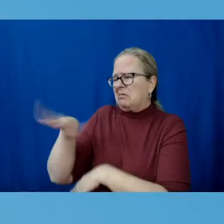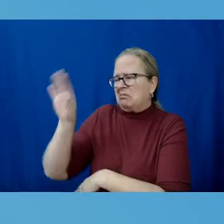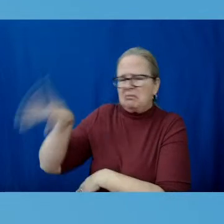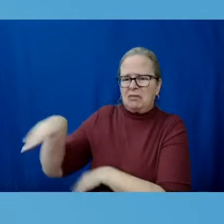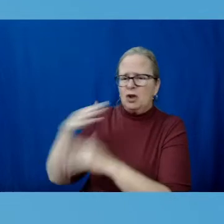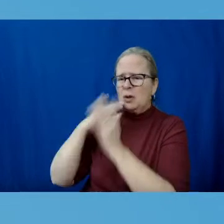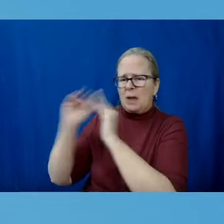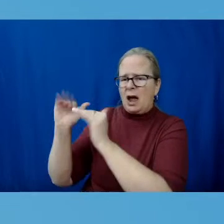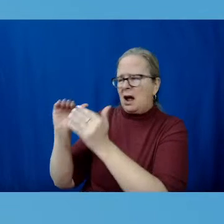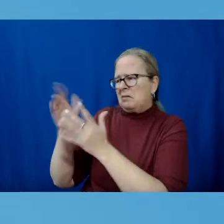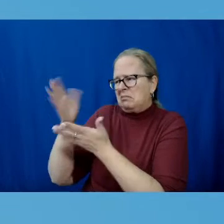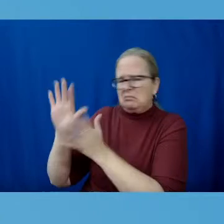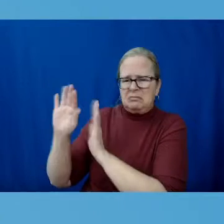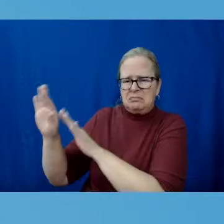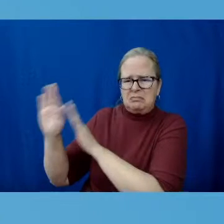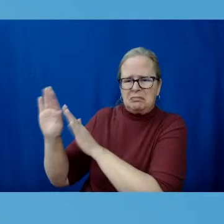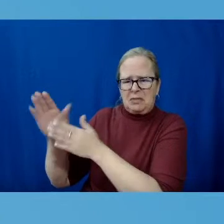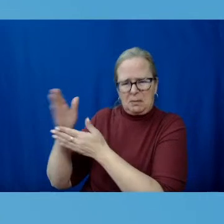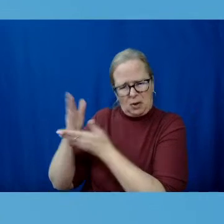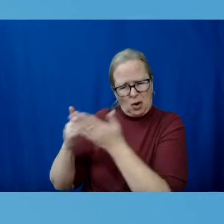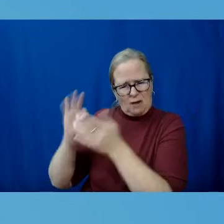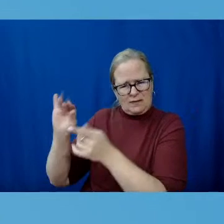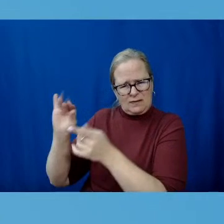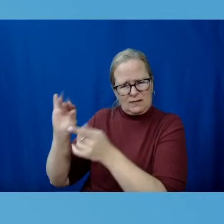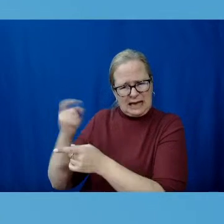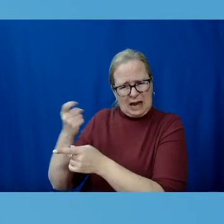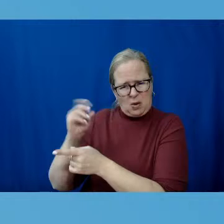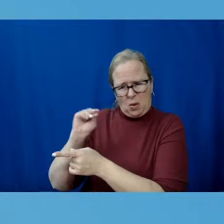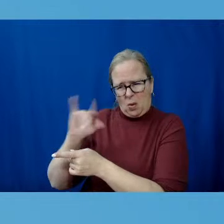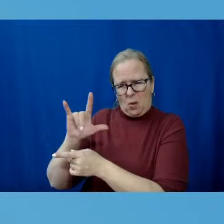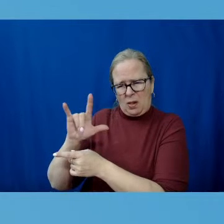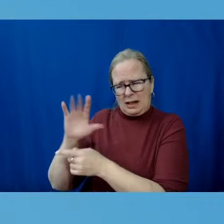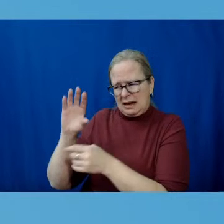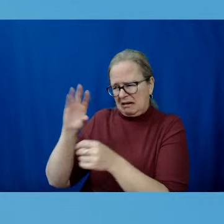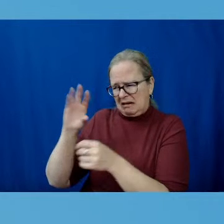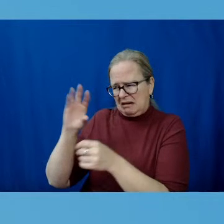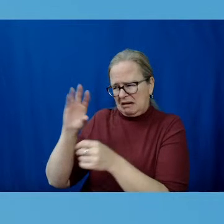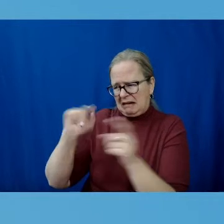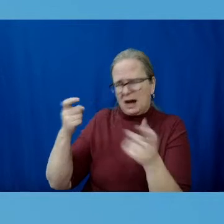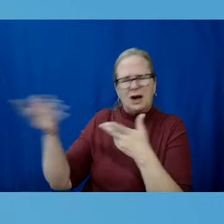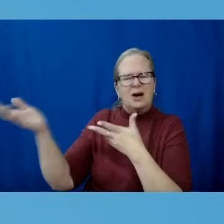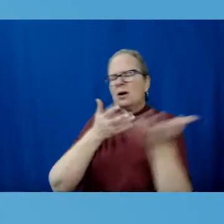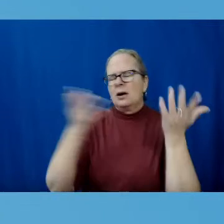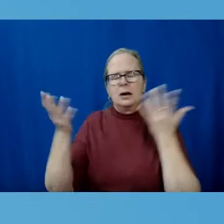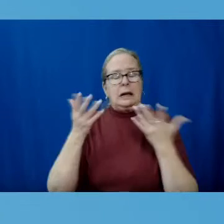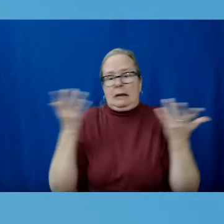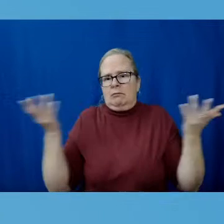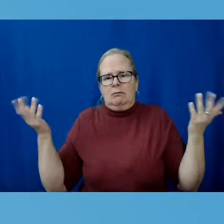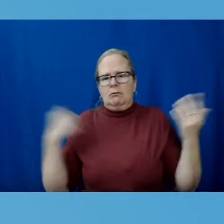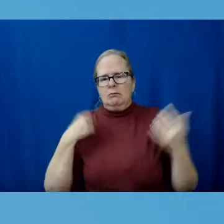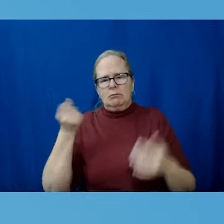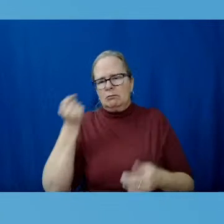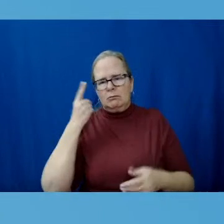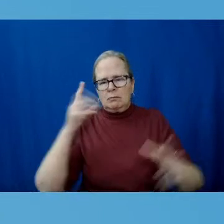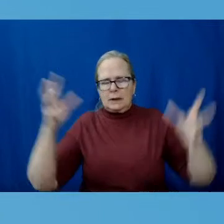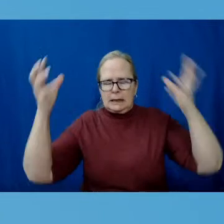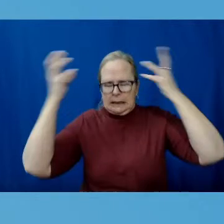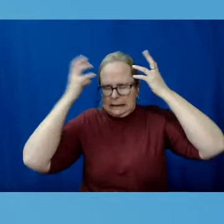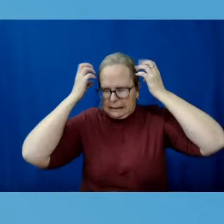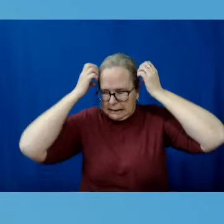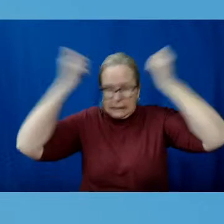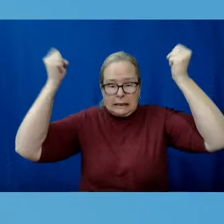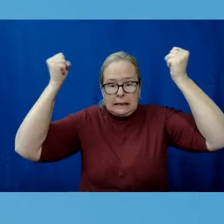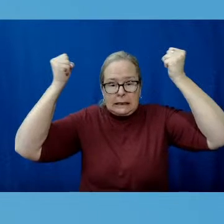It's the days where I just want to pull my hair out and cry, where I just don't understand why politics and humanity